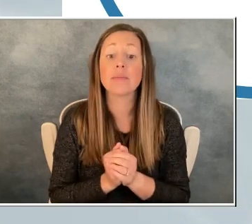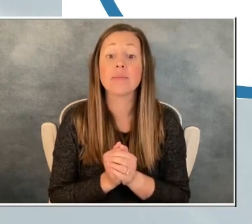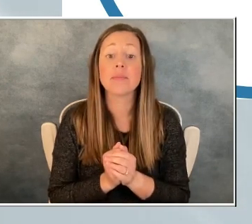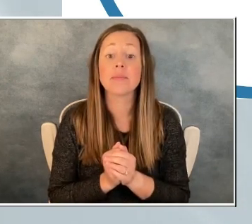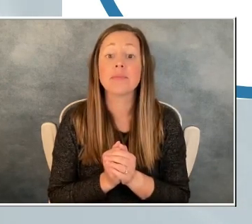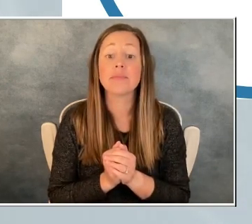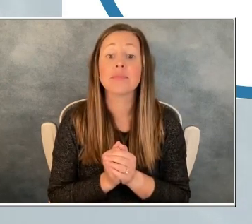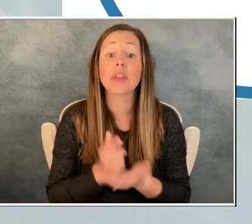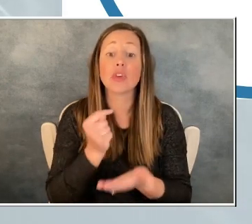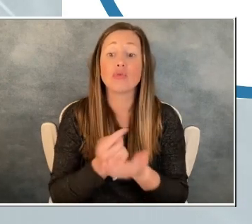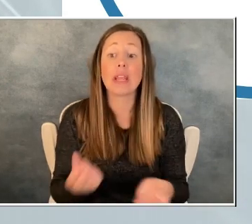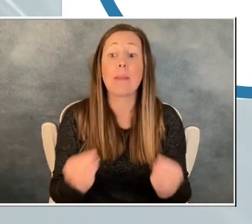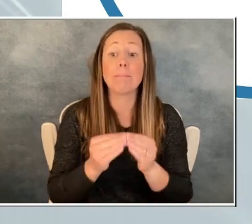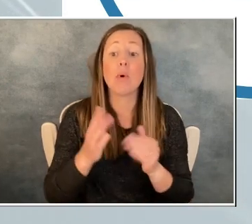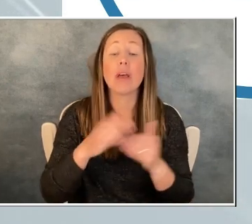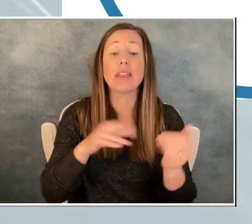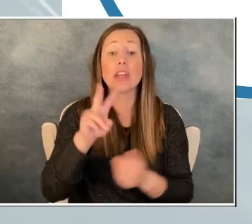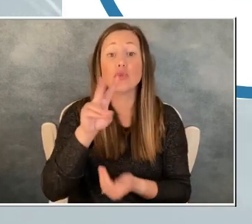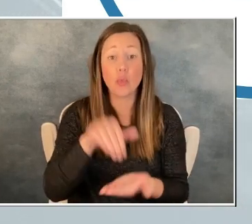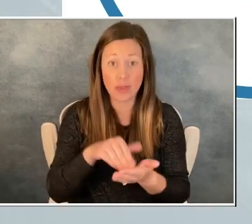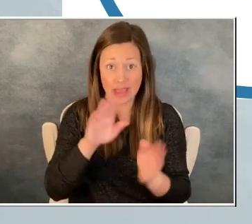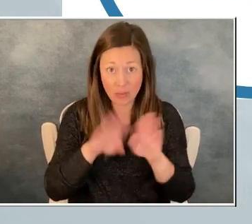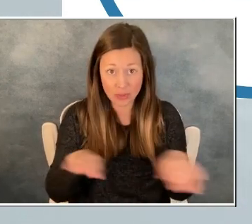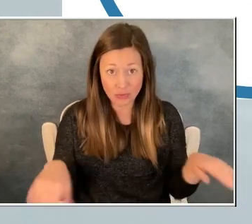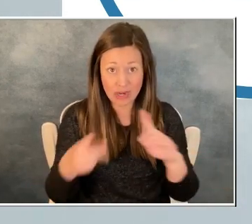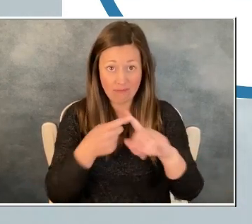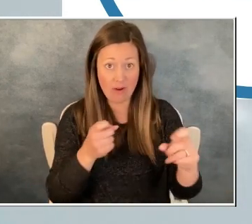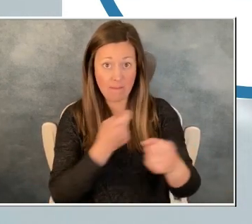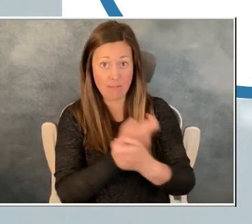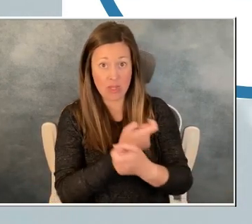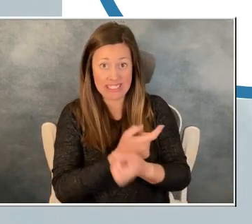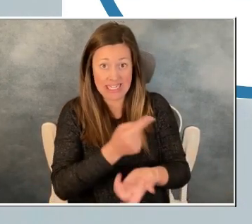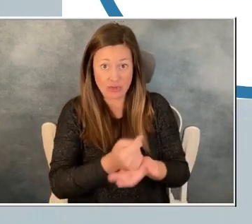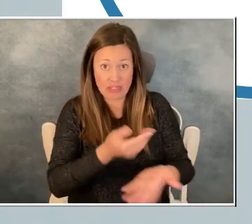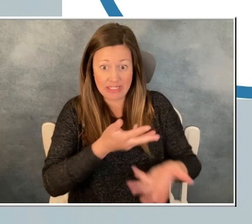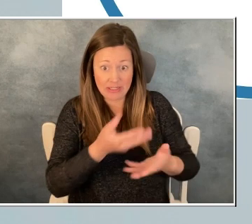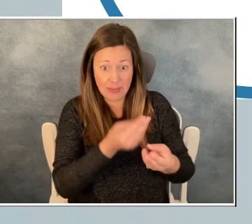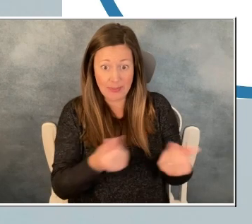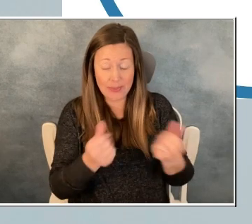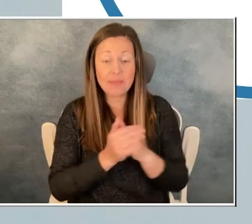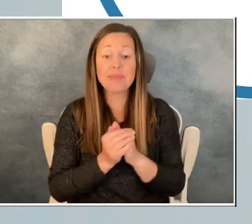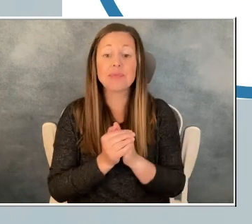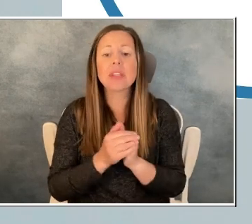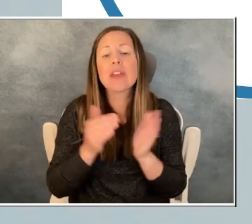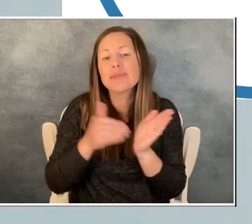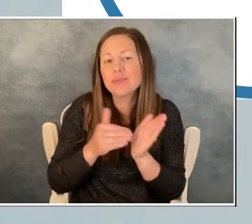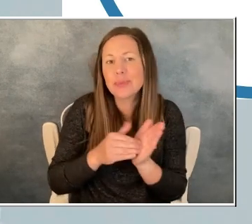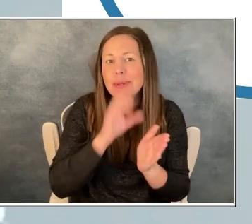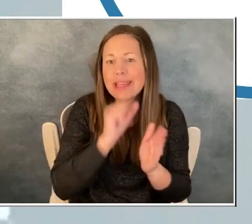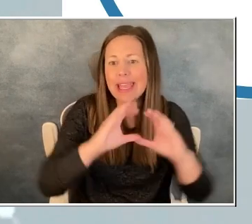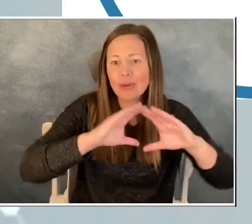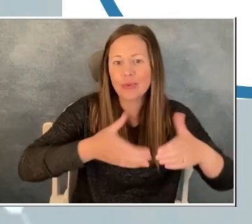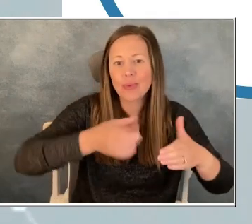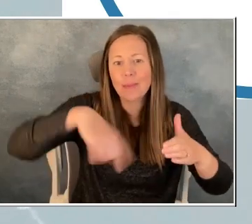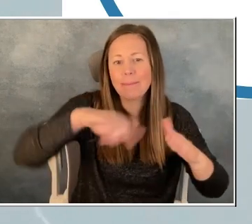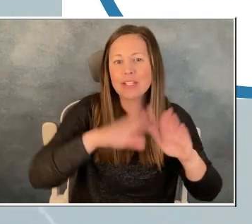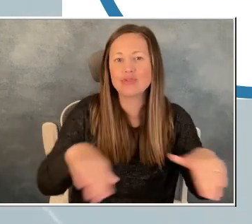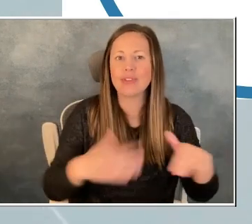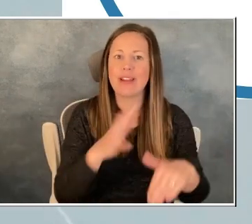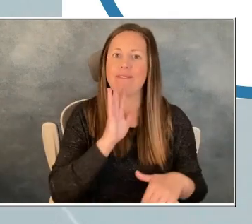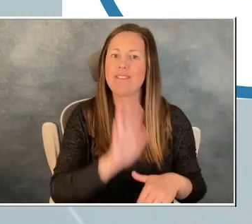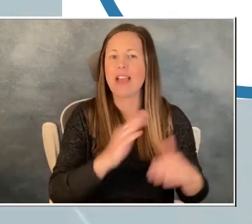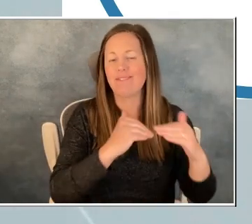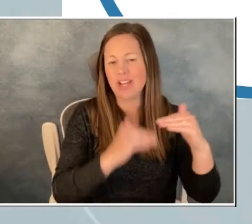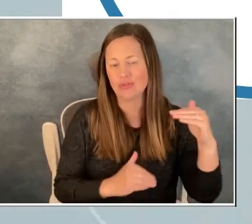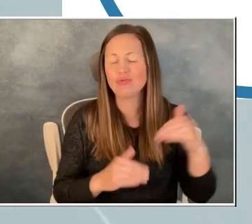from poisonings from common household products. The most frequent age group, children 5 and under. So how do these